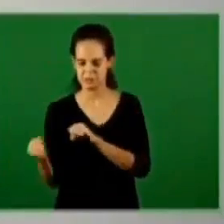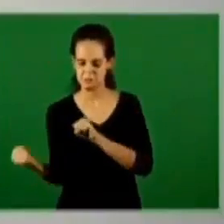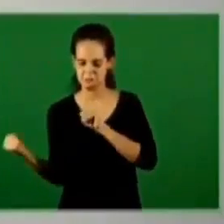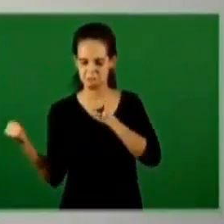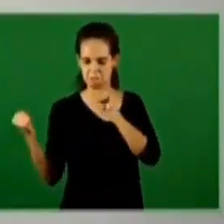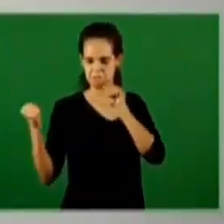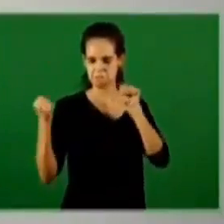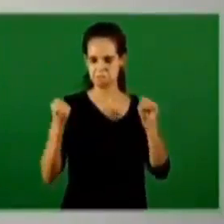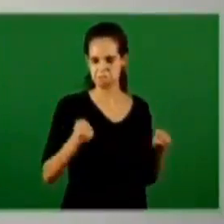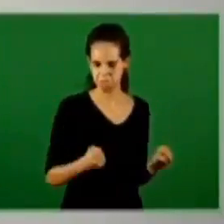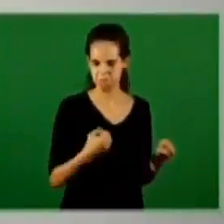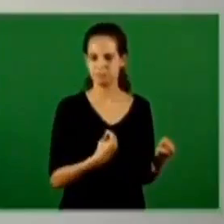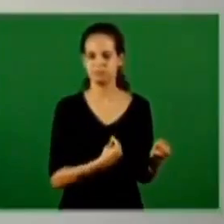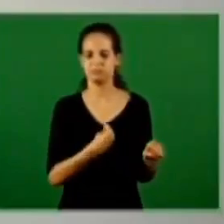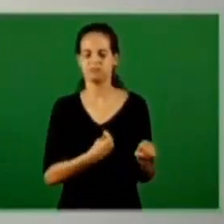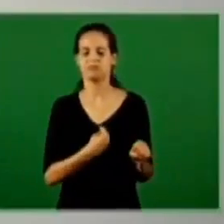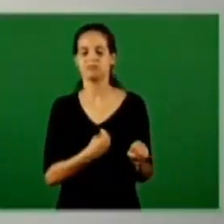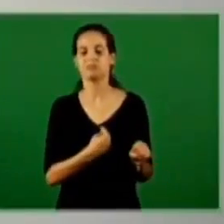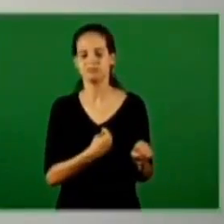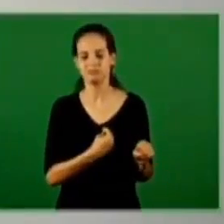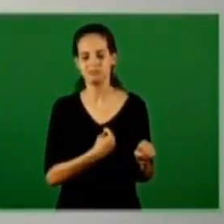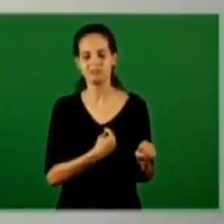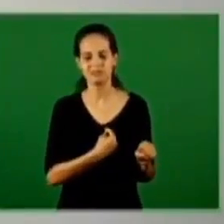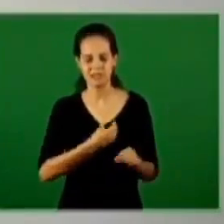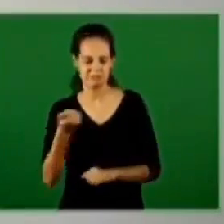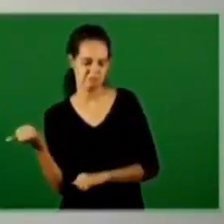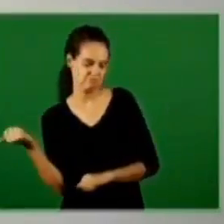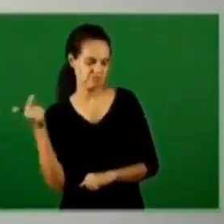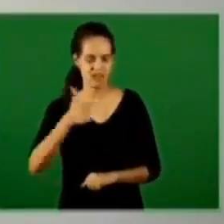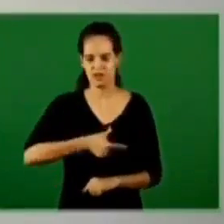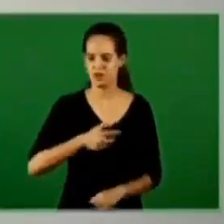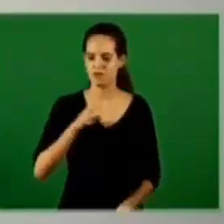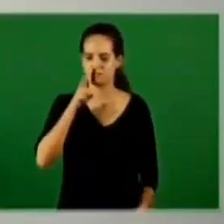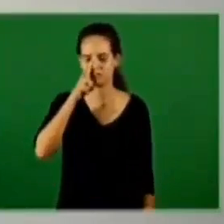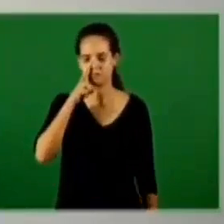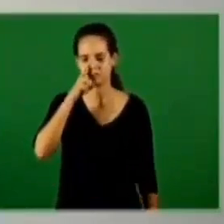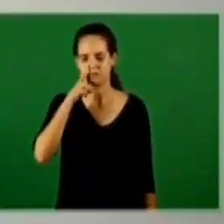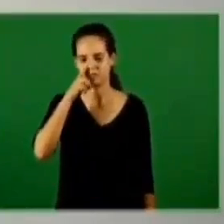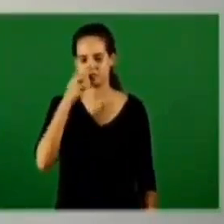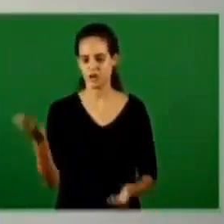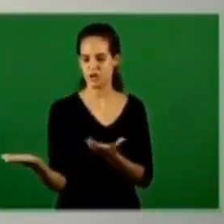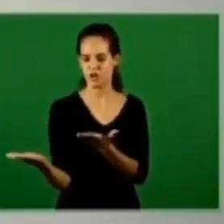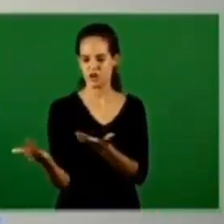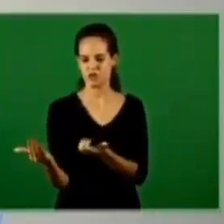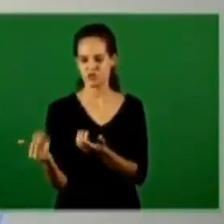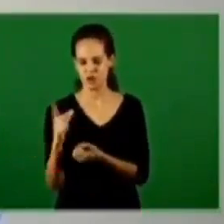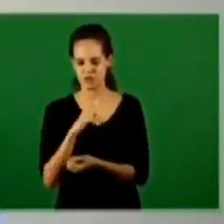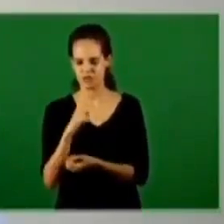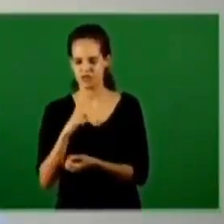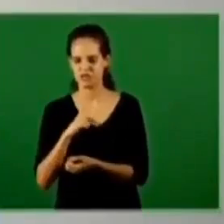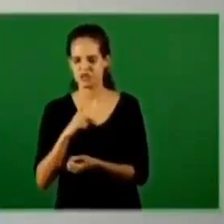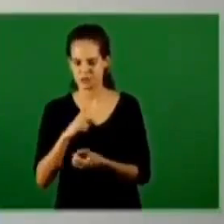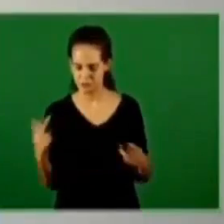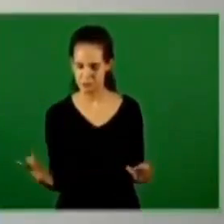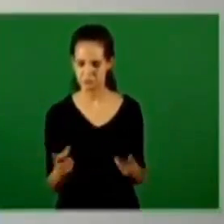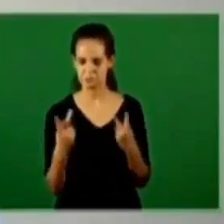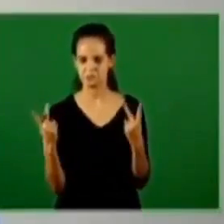almighty. No matter how strong the ball came, he was stronger. And the youth had a great